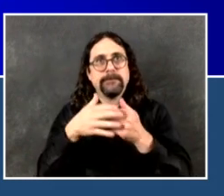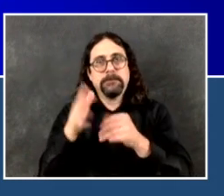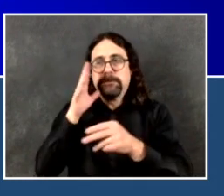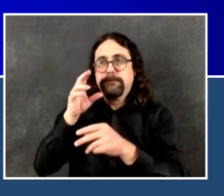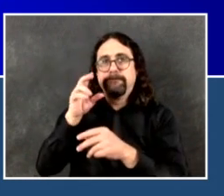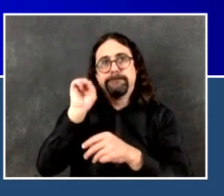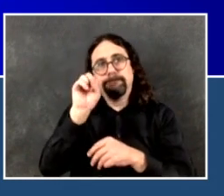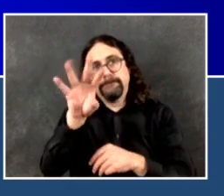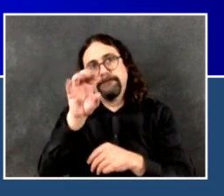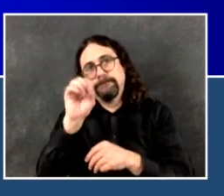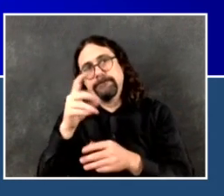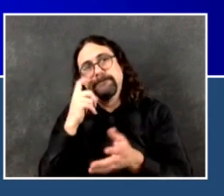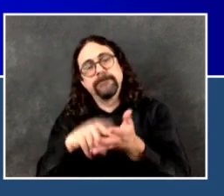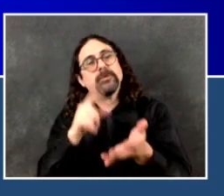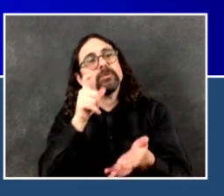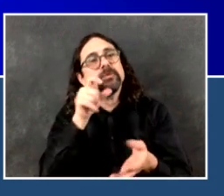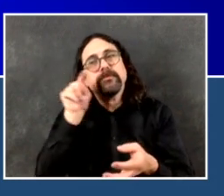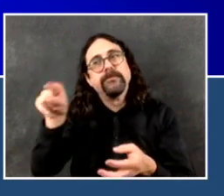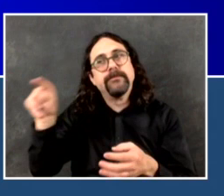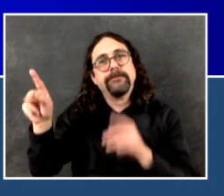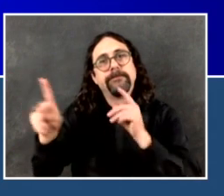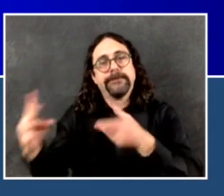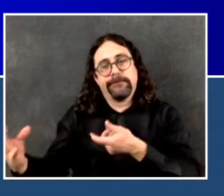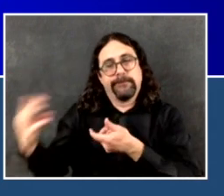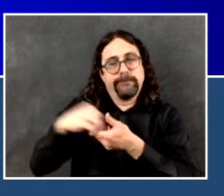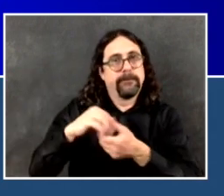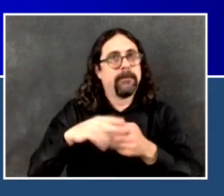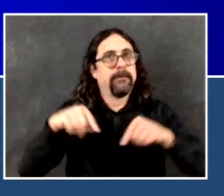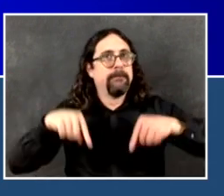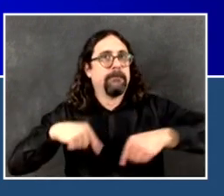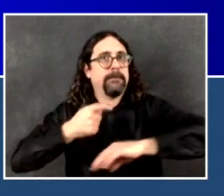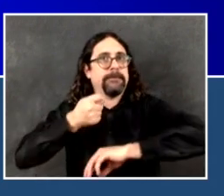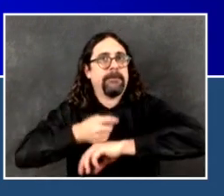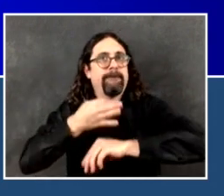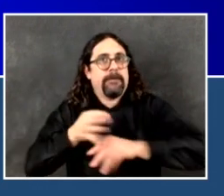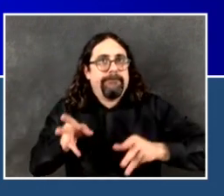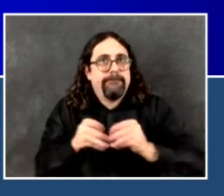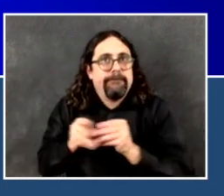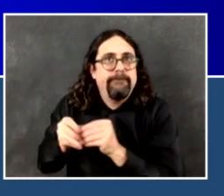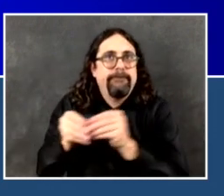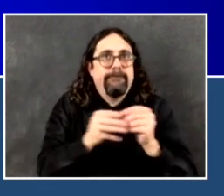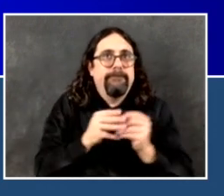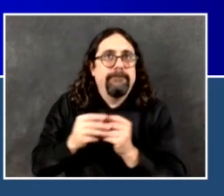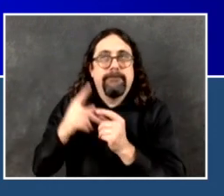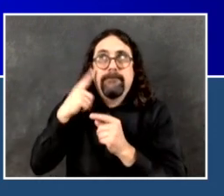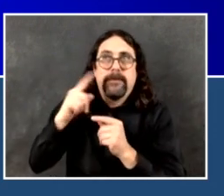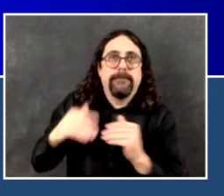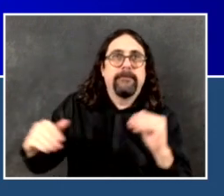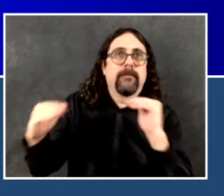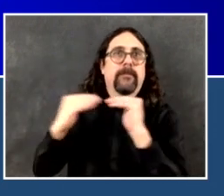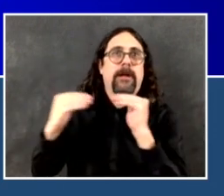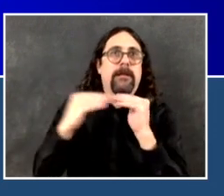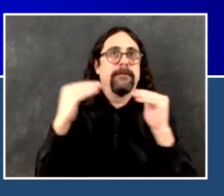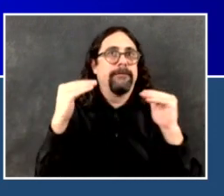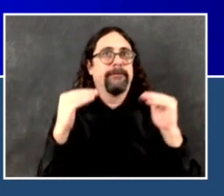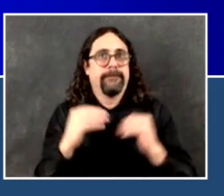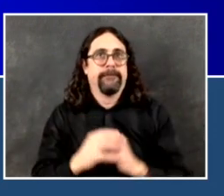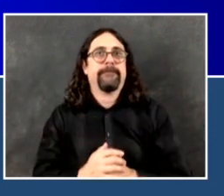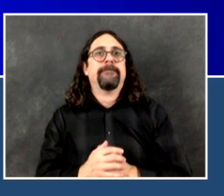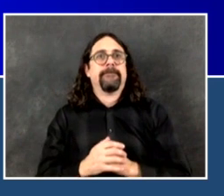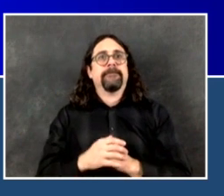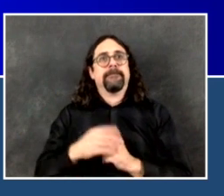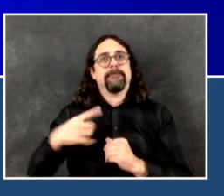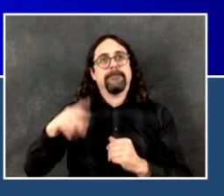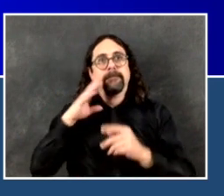will think about immediate things that need to happen, that work with the community-based health clinics and providers, how we can work right now